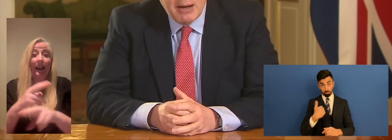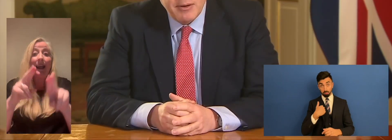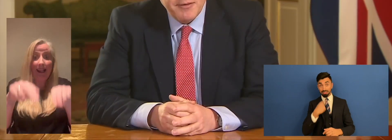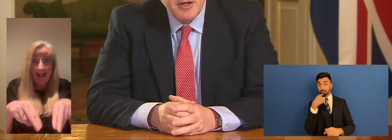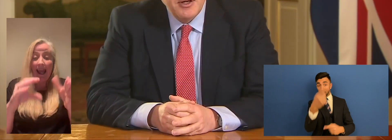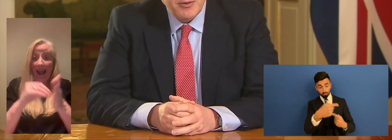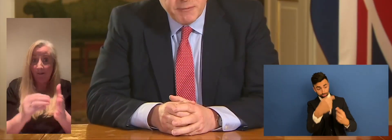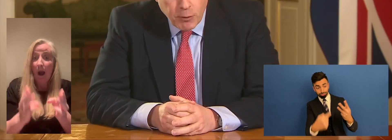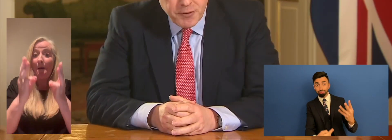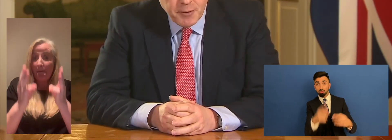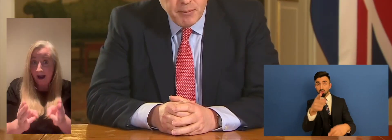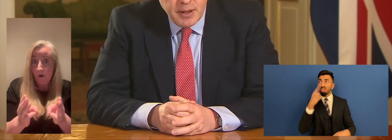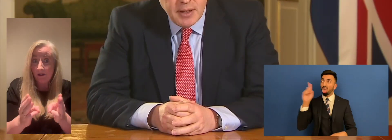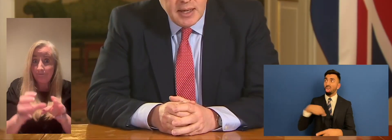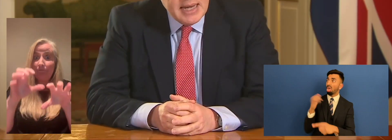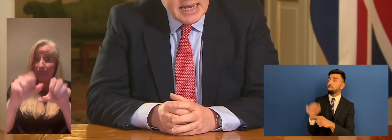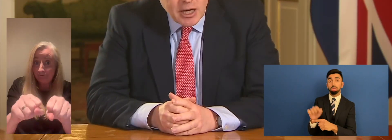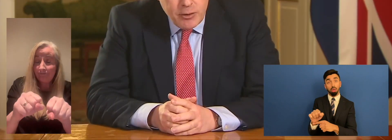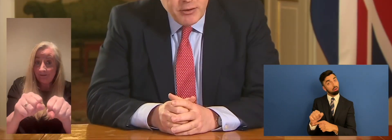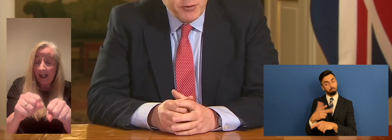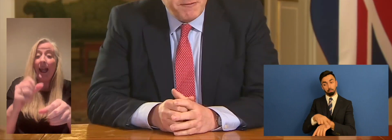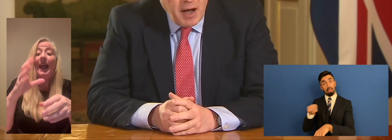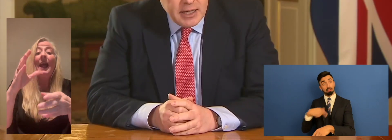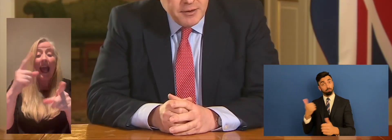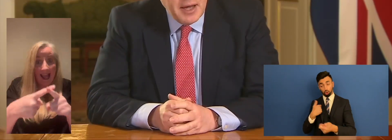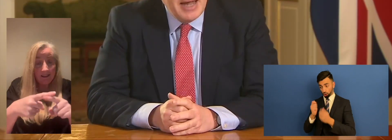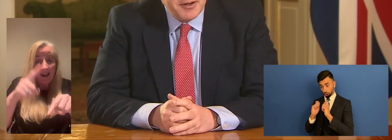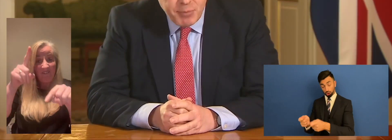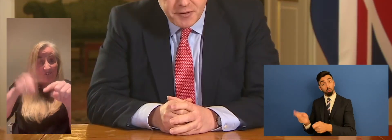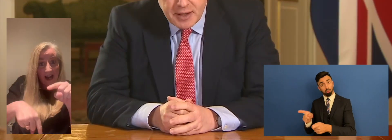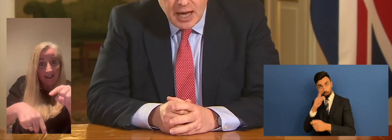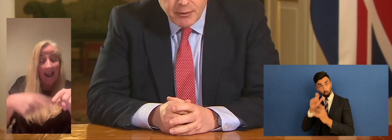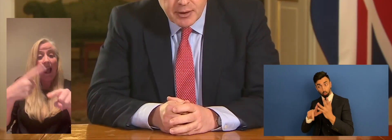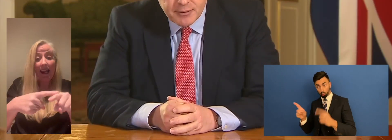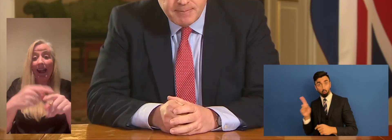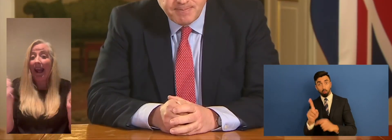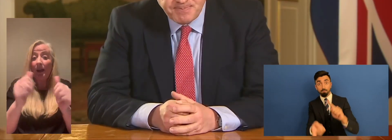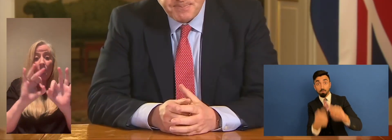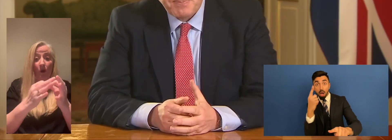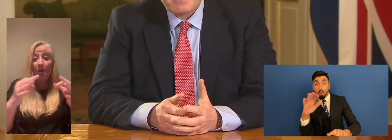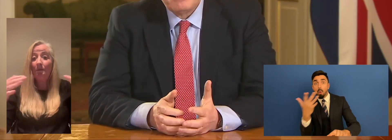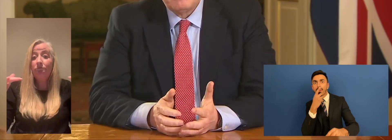have the powers to enforce them, including through fines and dispersing gatherings.